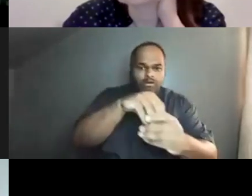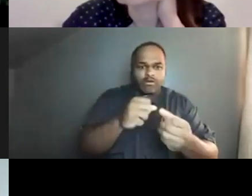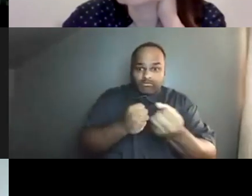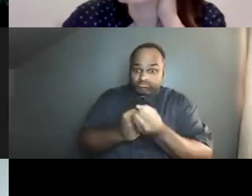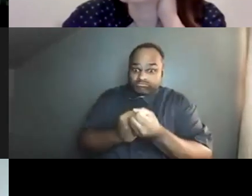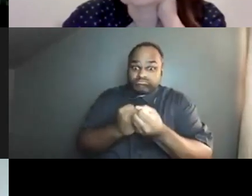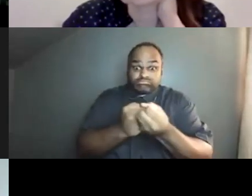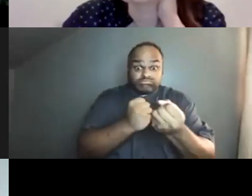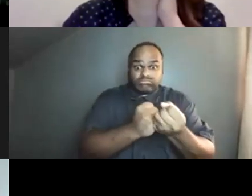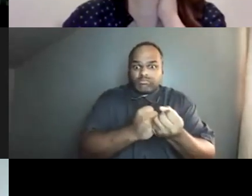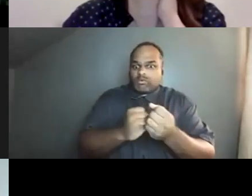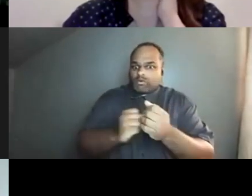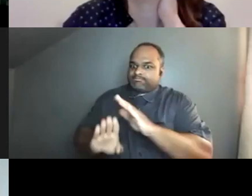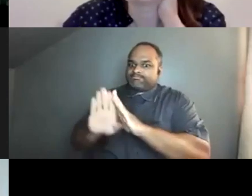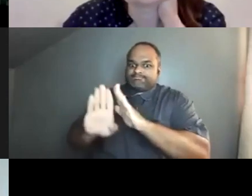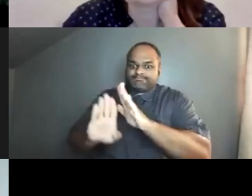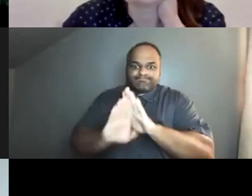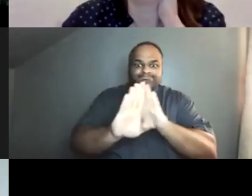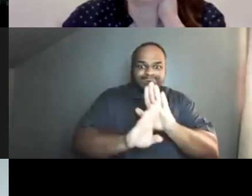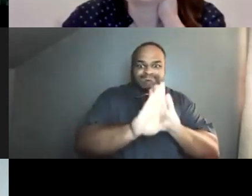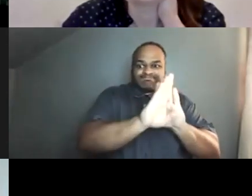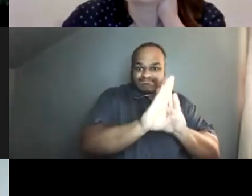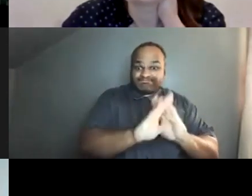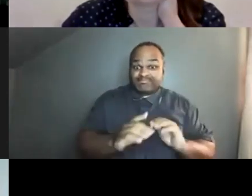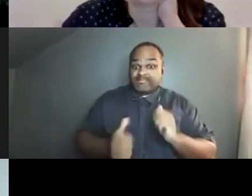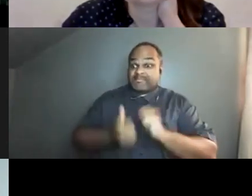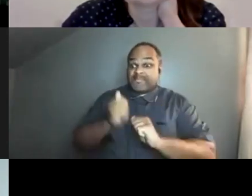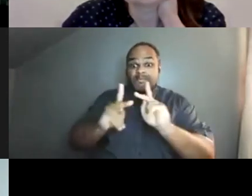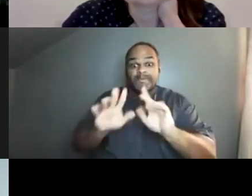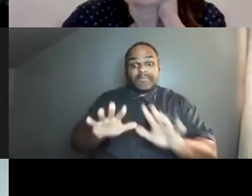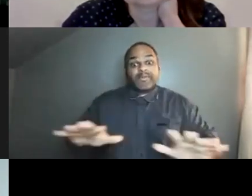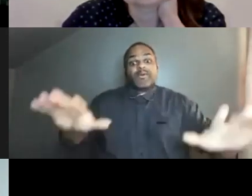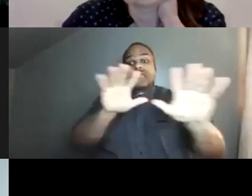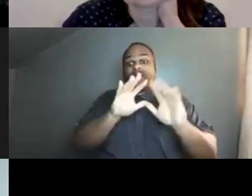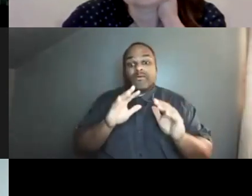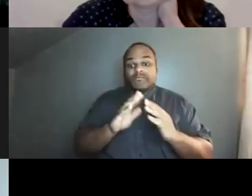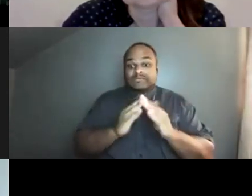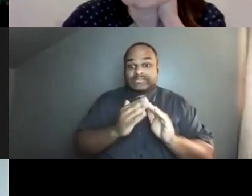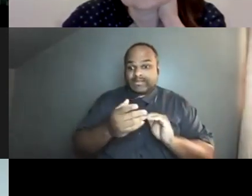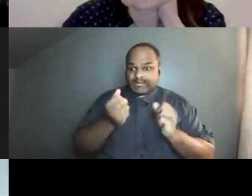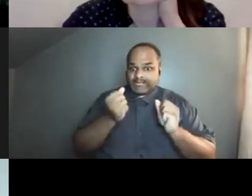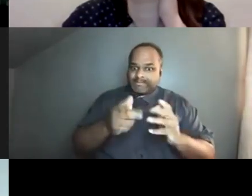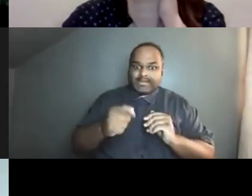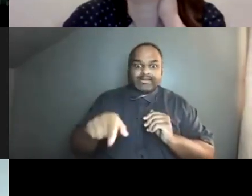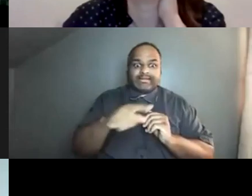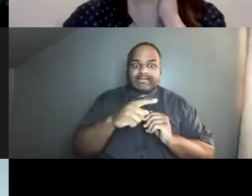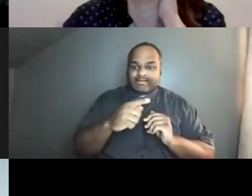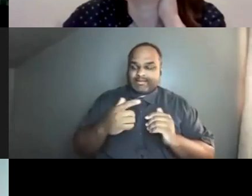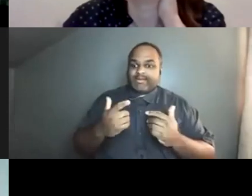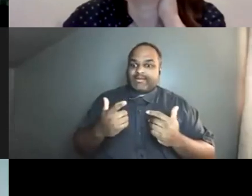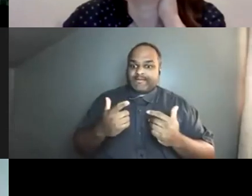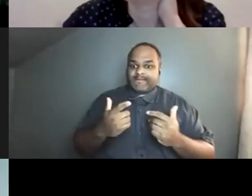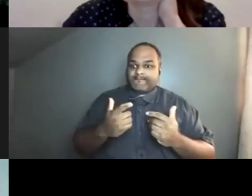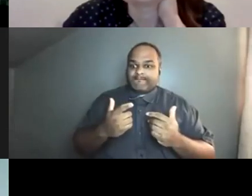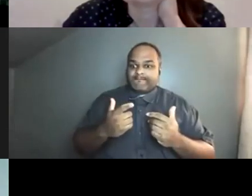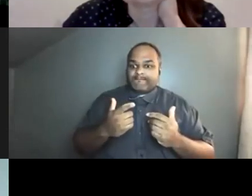I crossed paths with most of the good people of our city, and I can say that they are very, very few real ones. Should